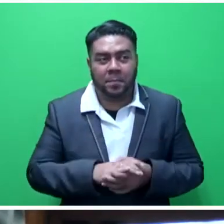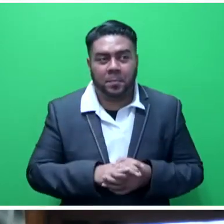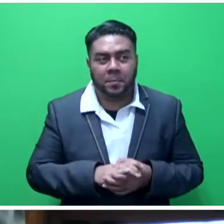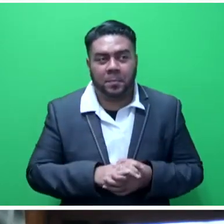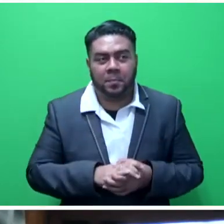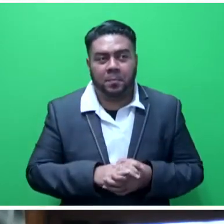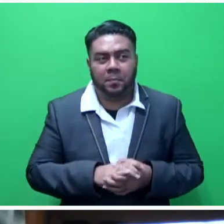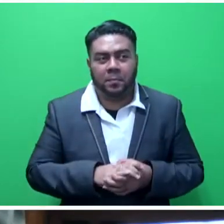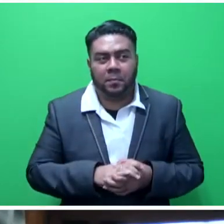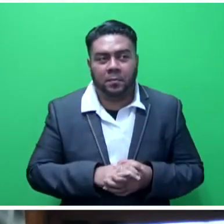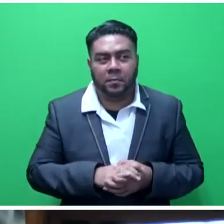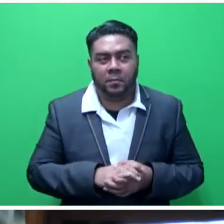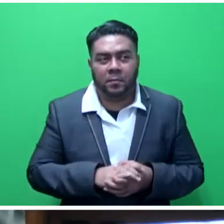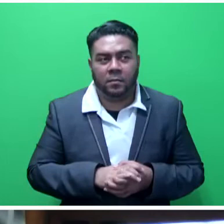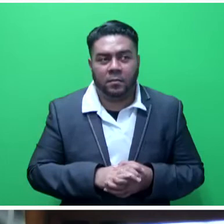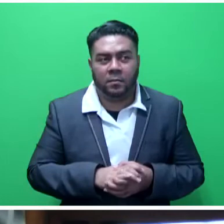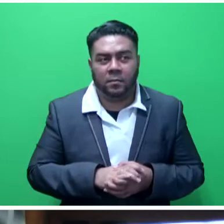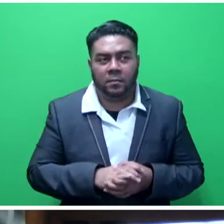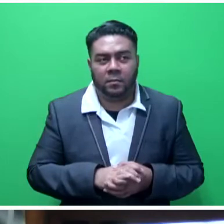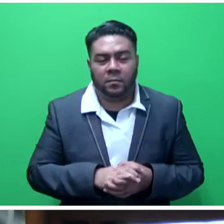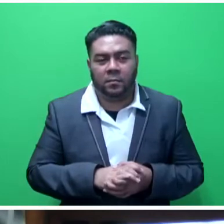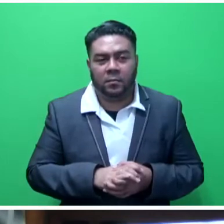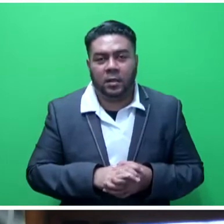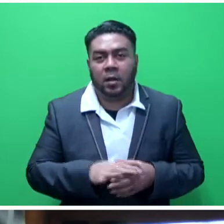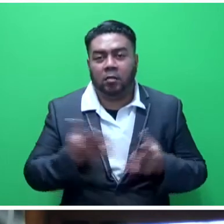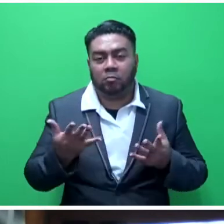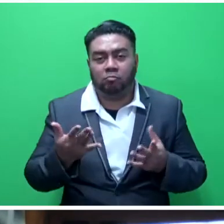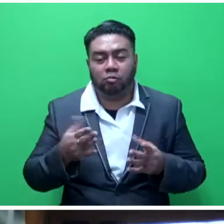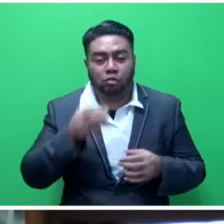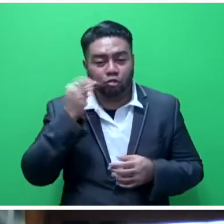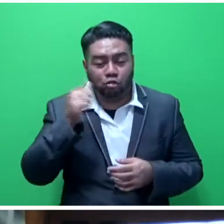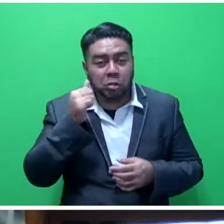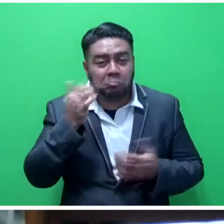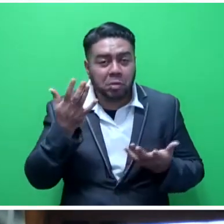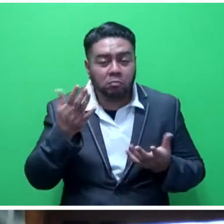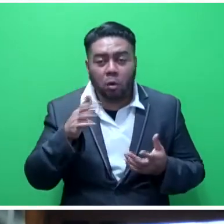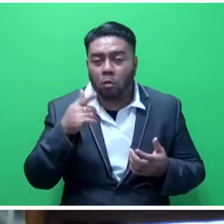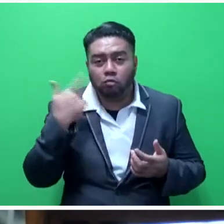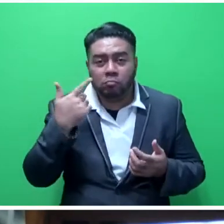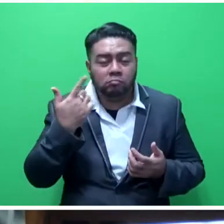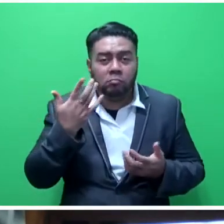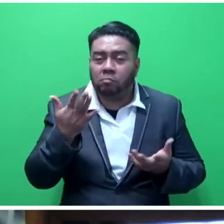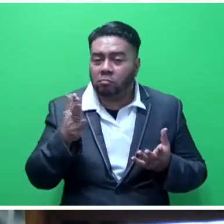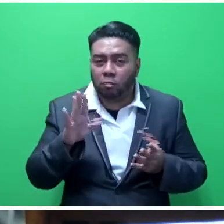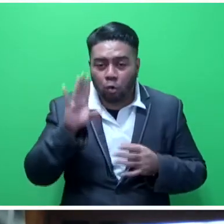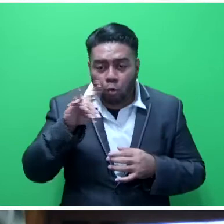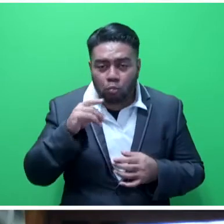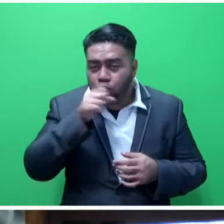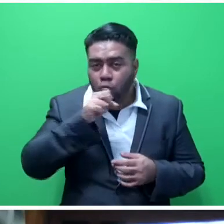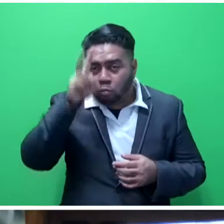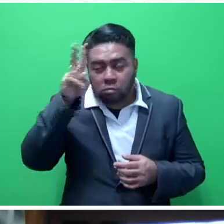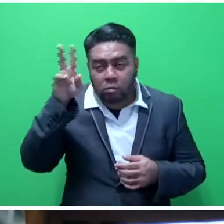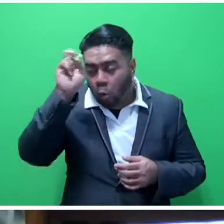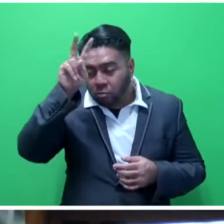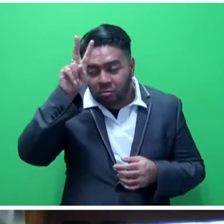it's poultry, whether it's sheep, goat, as well as cattle. So, Mr. Speaker,